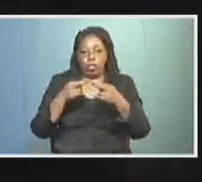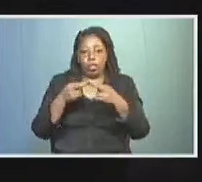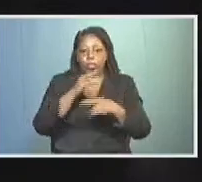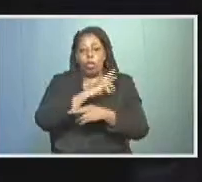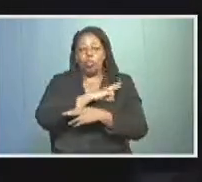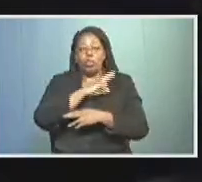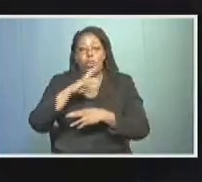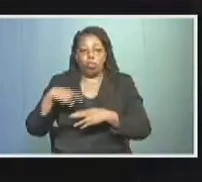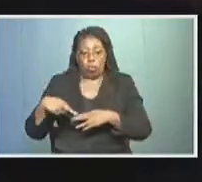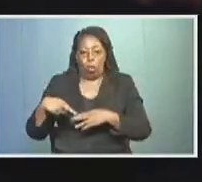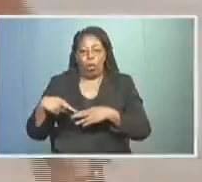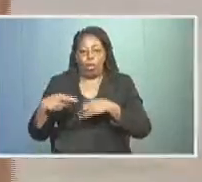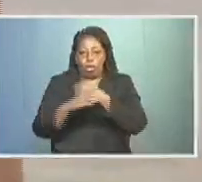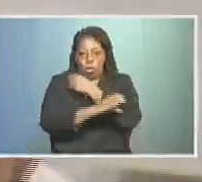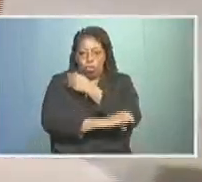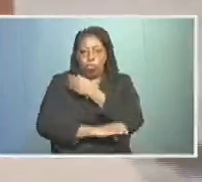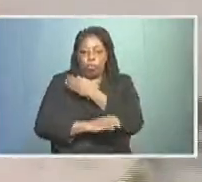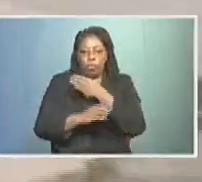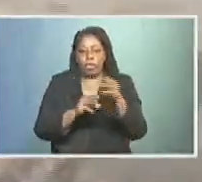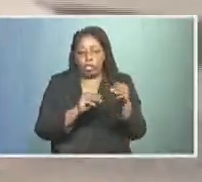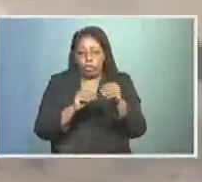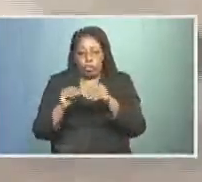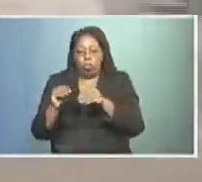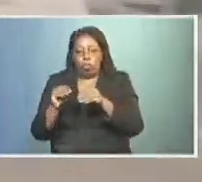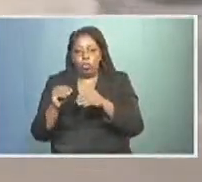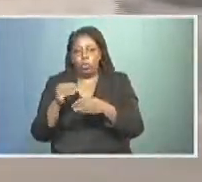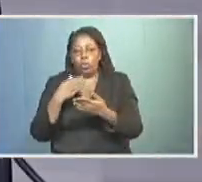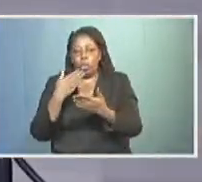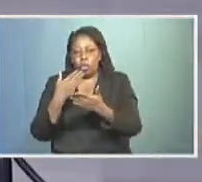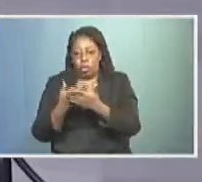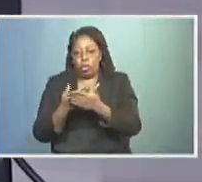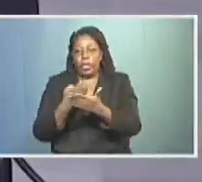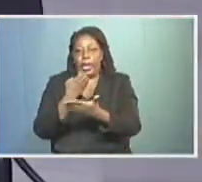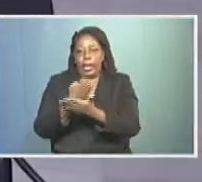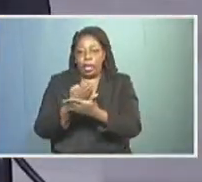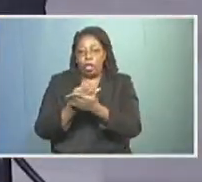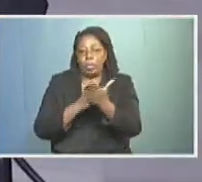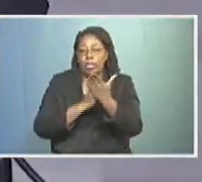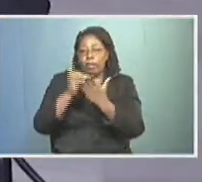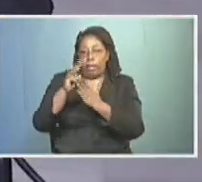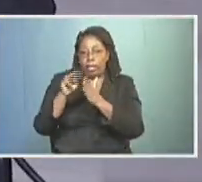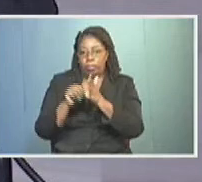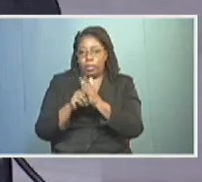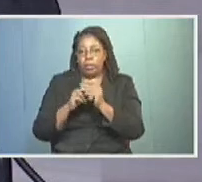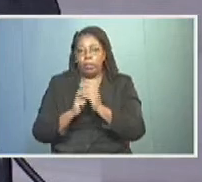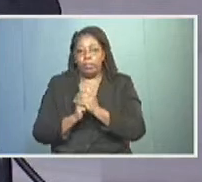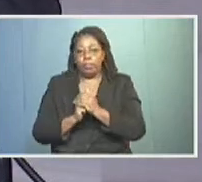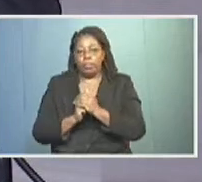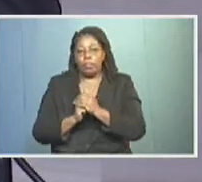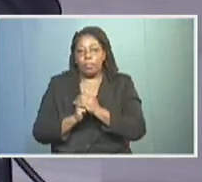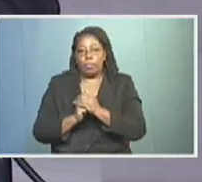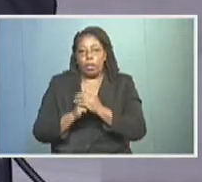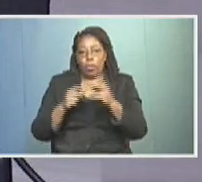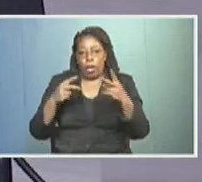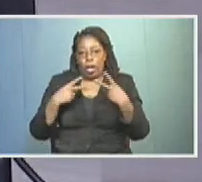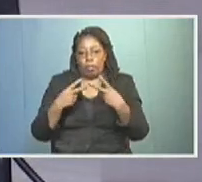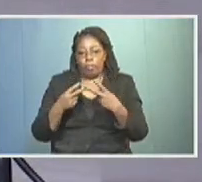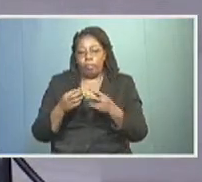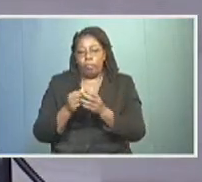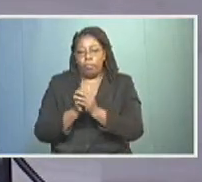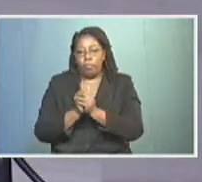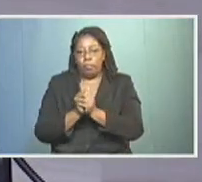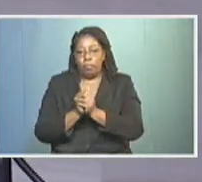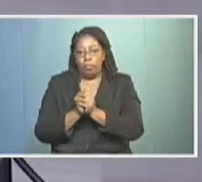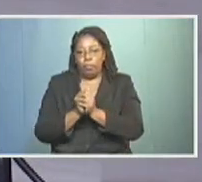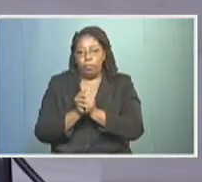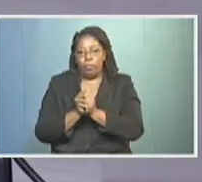Caribbean is a positive move toward continued economic development. Our tourism model has a very specific reliance